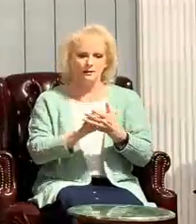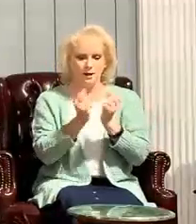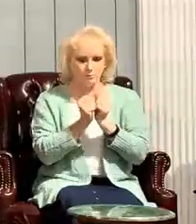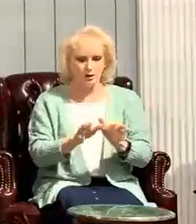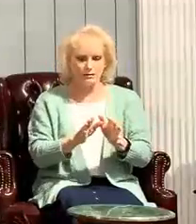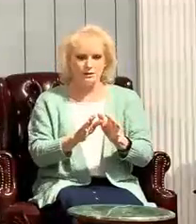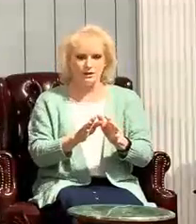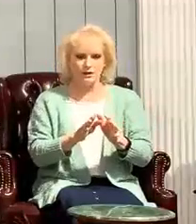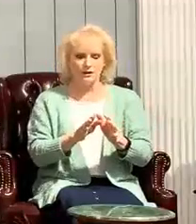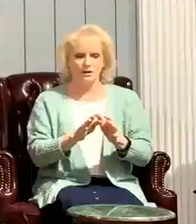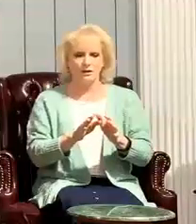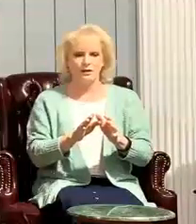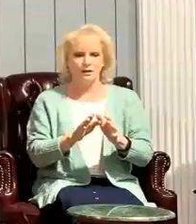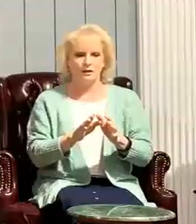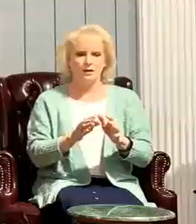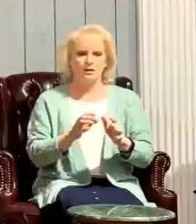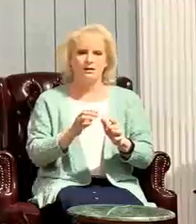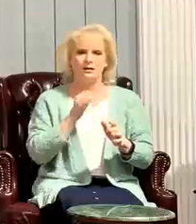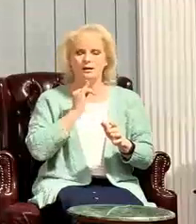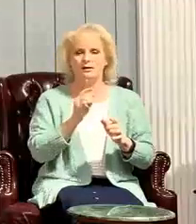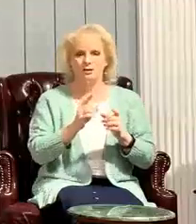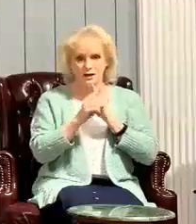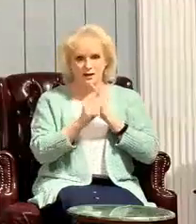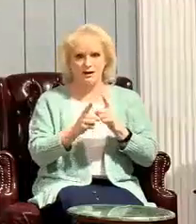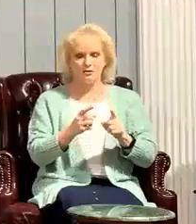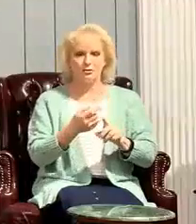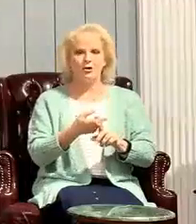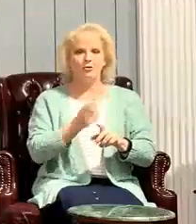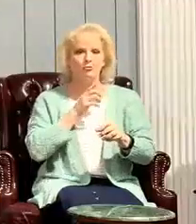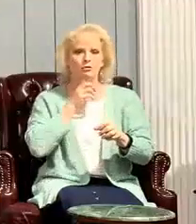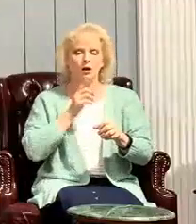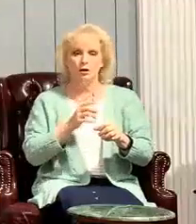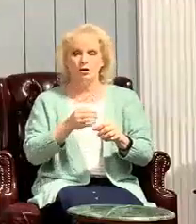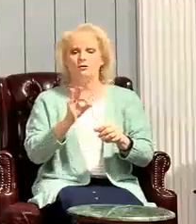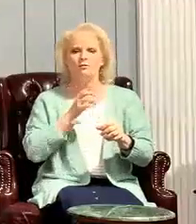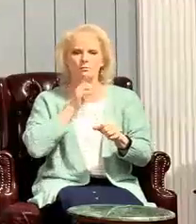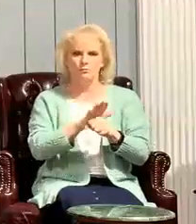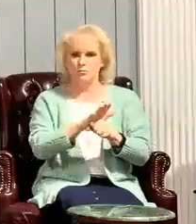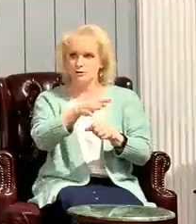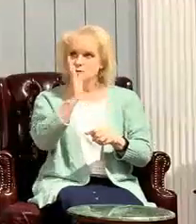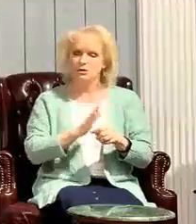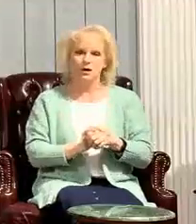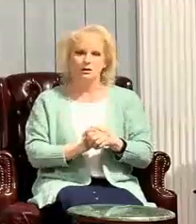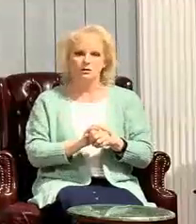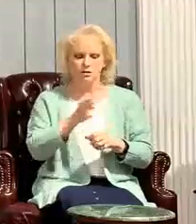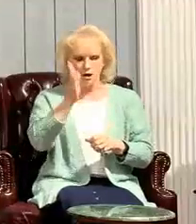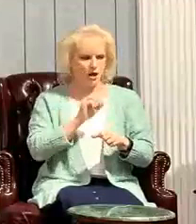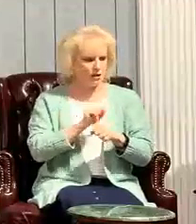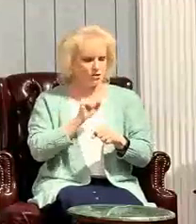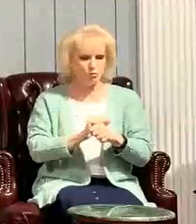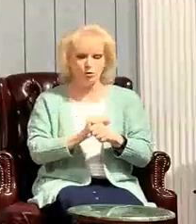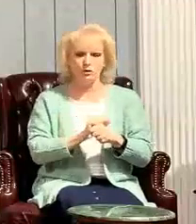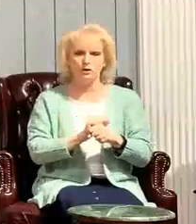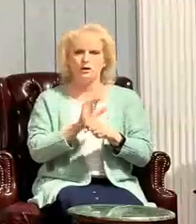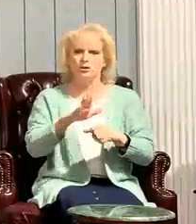direct promise, or is direct answer to the promises of God. Listen, God is at work in your life. Whether you're a saved person or a